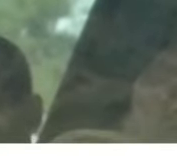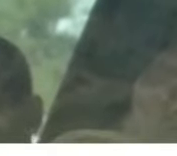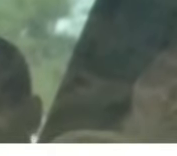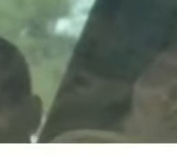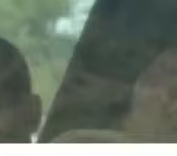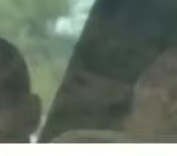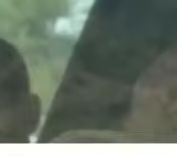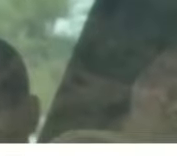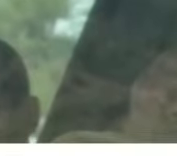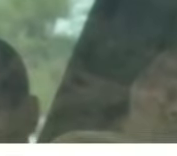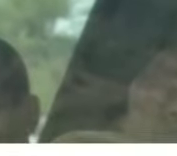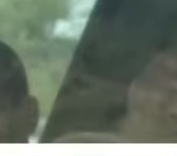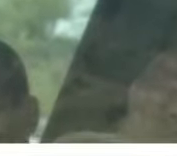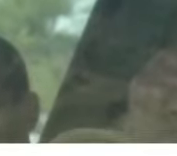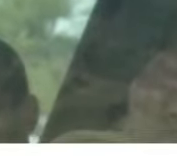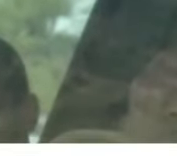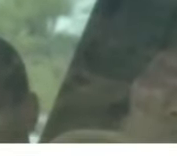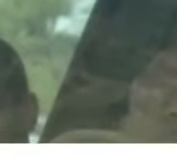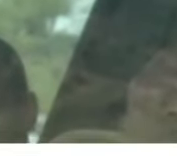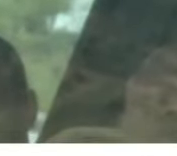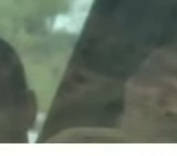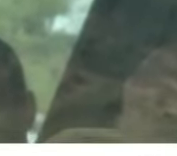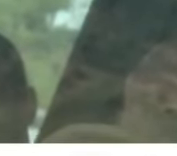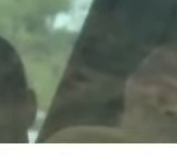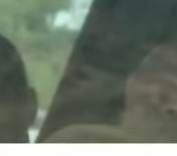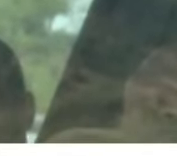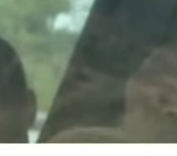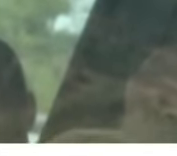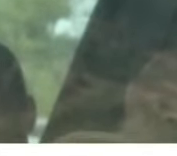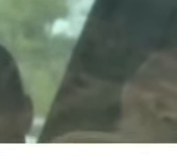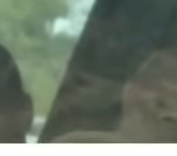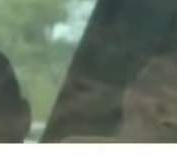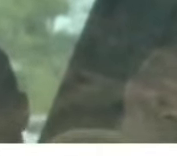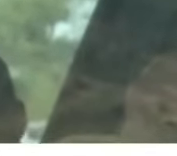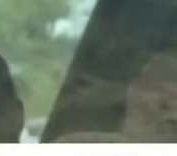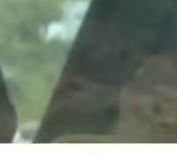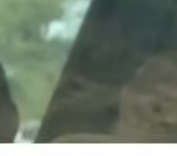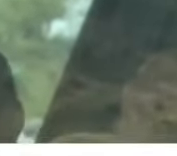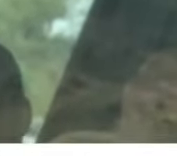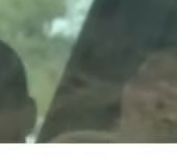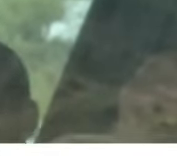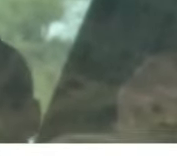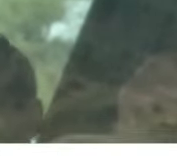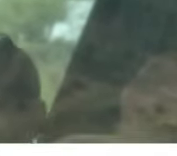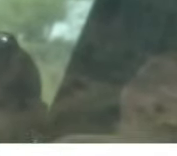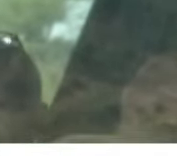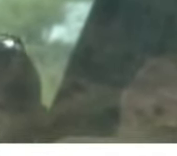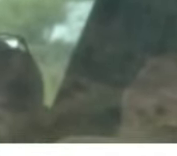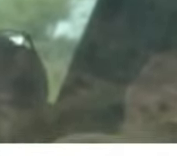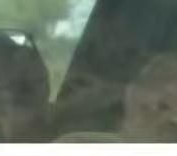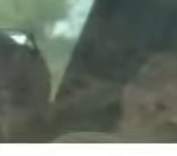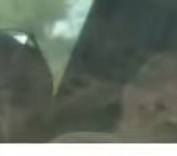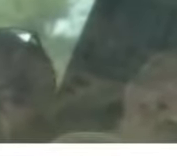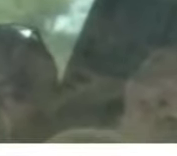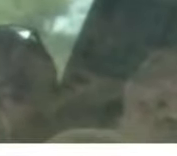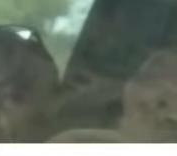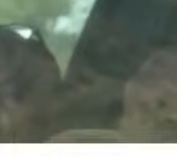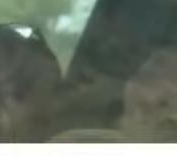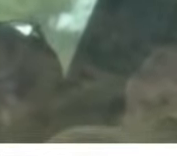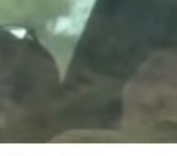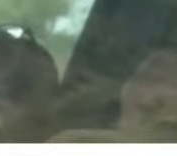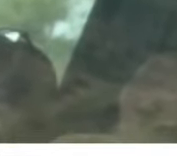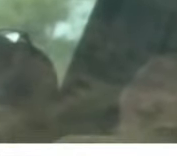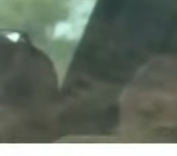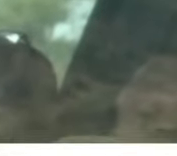as it underscores the need for readiness to adapt to the changing world of work brought